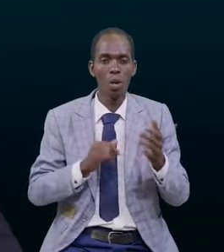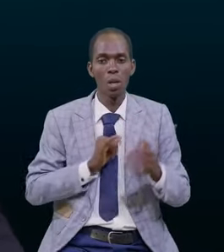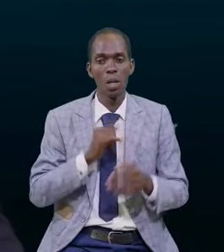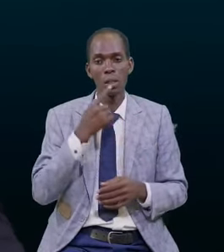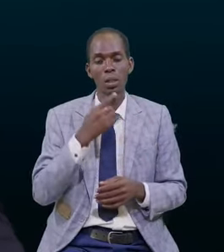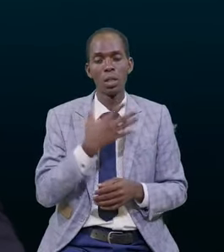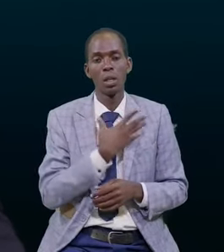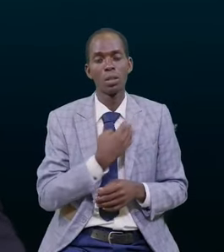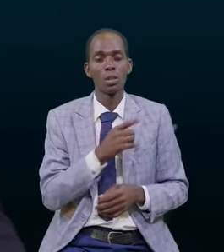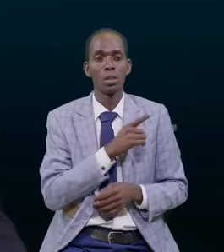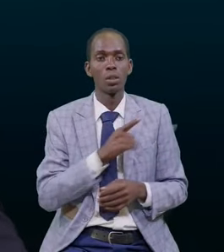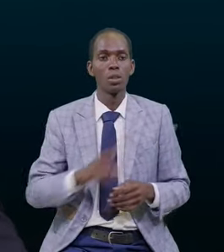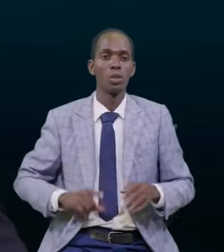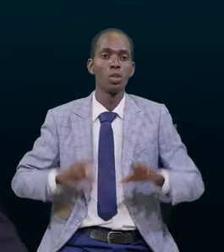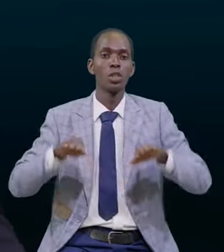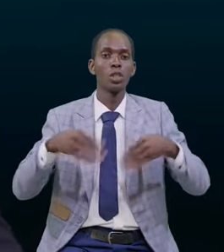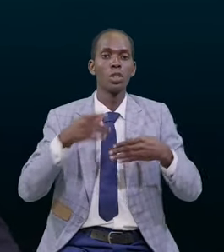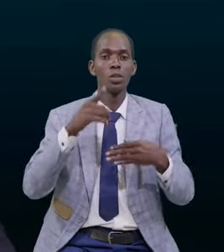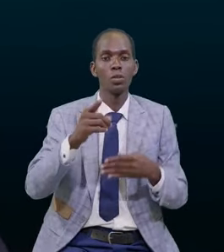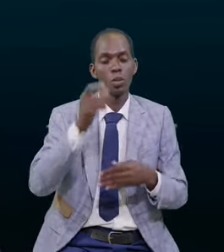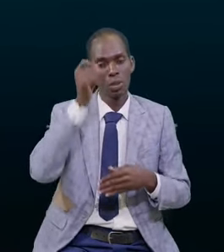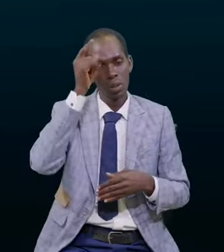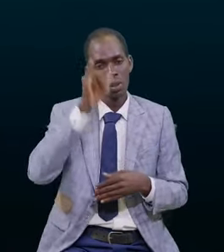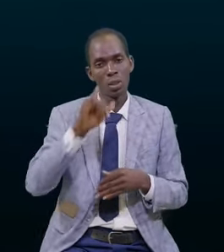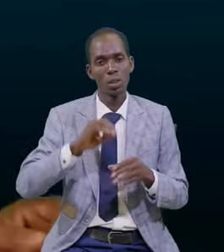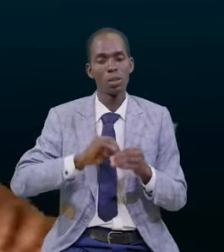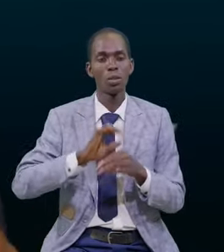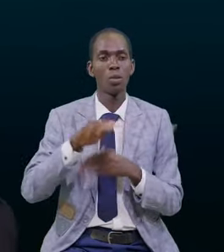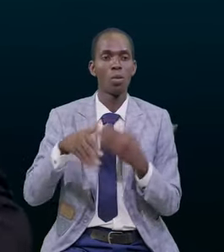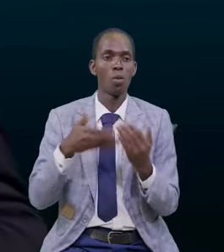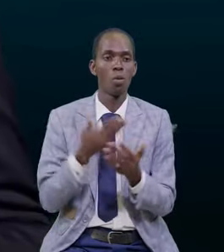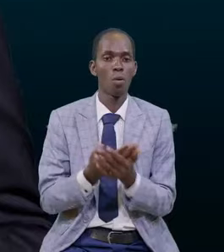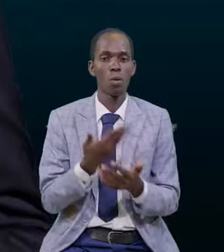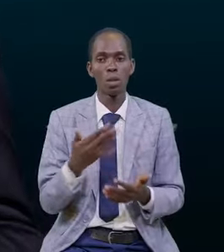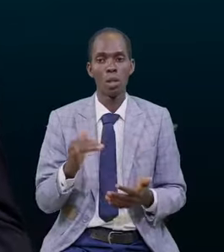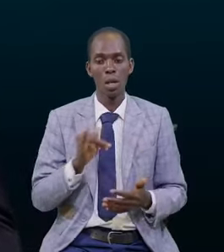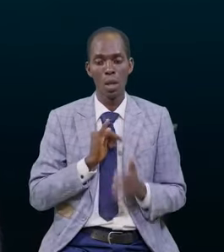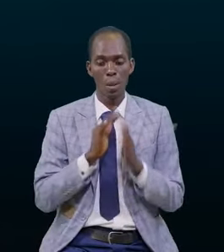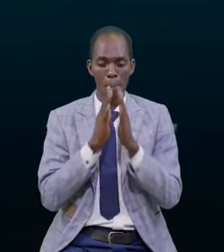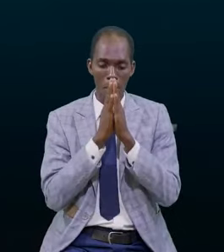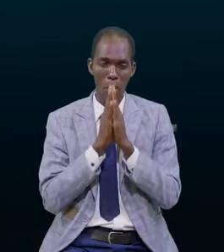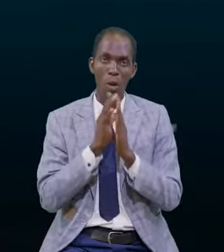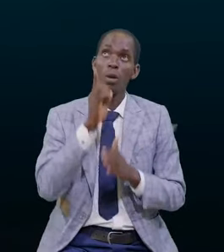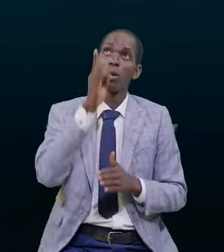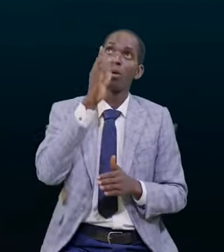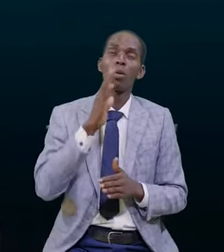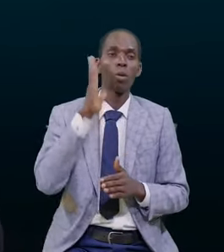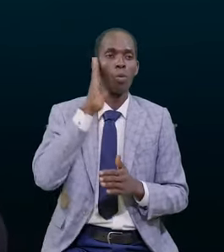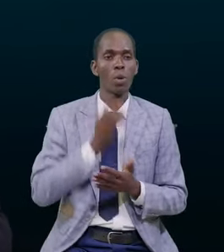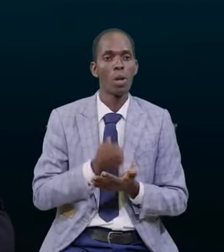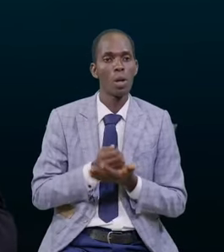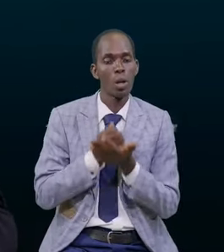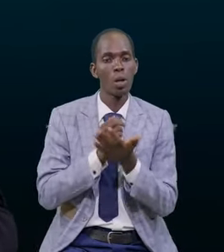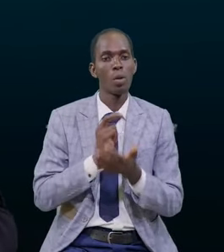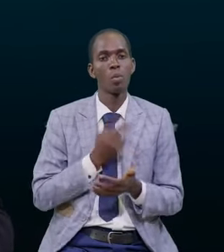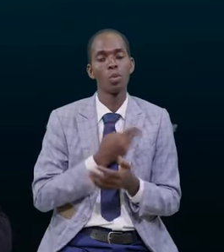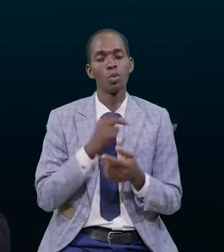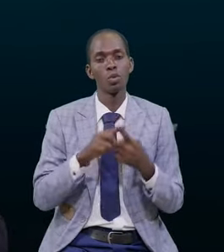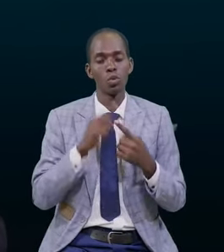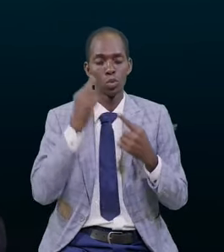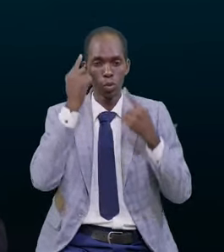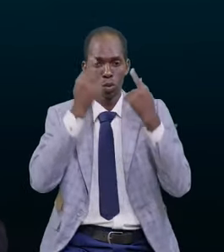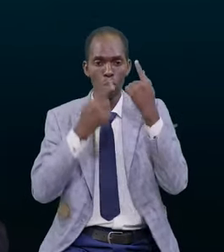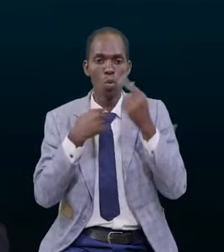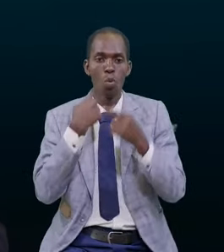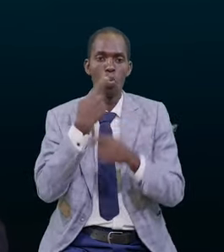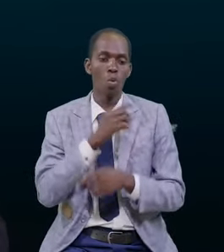in all things so I believe that the Lord will help us to duly consider who Christ is the Apostle and the